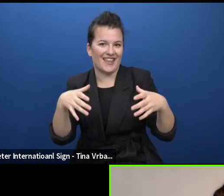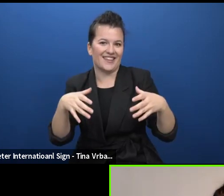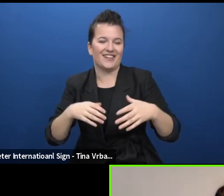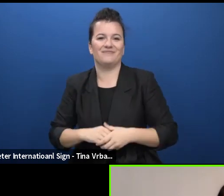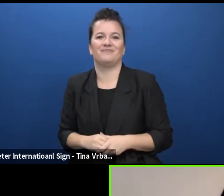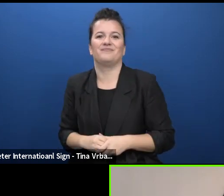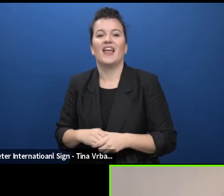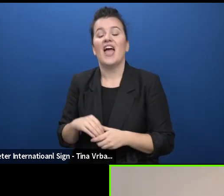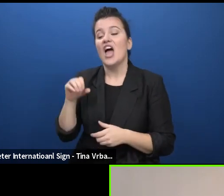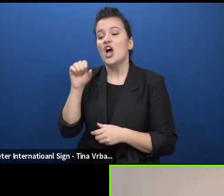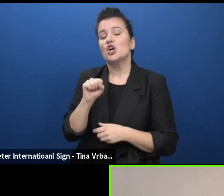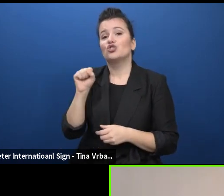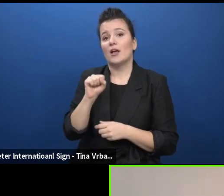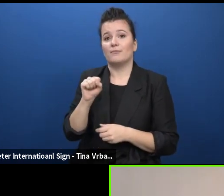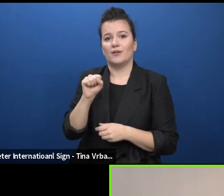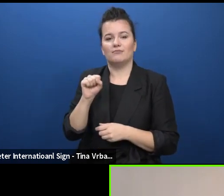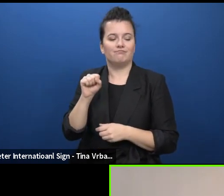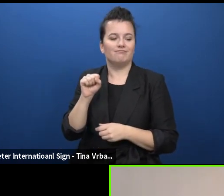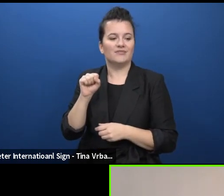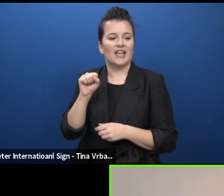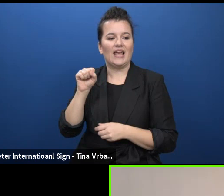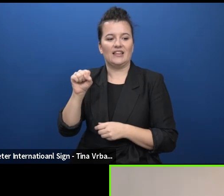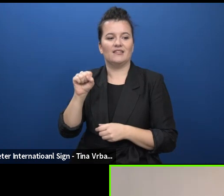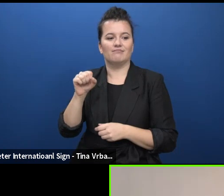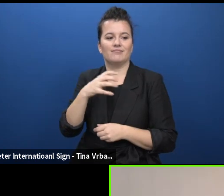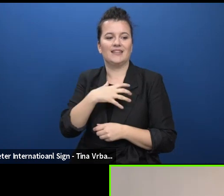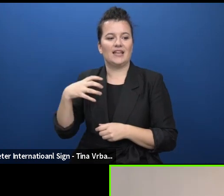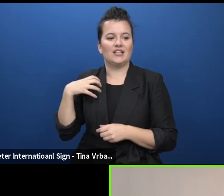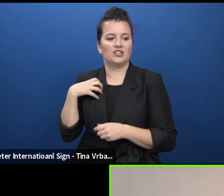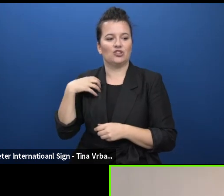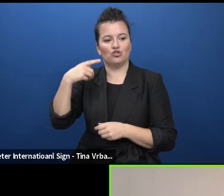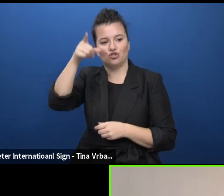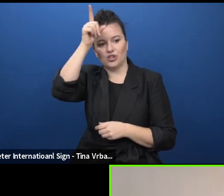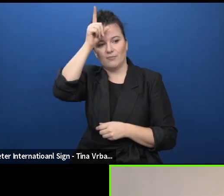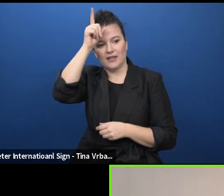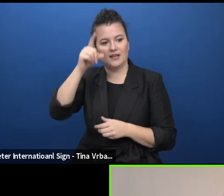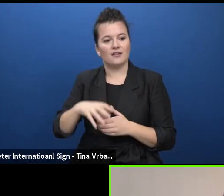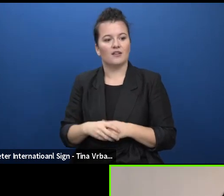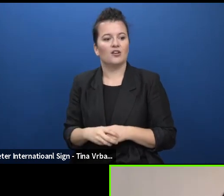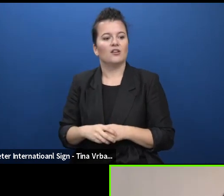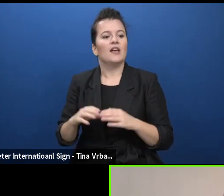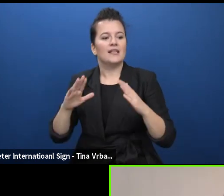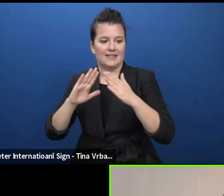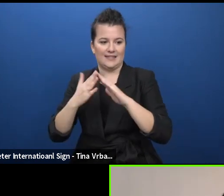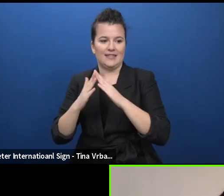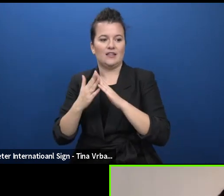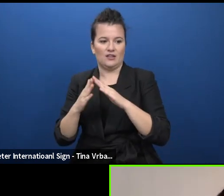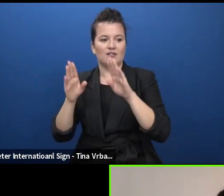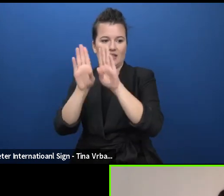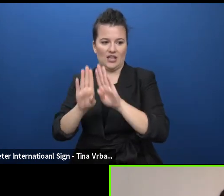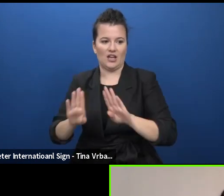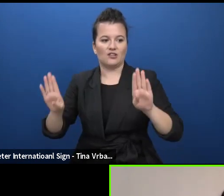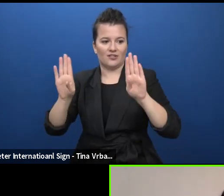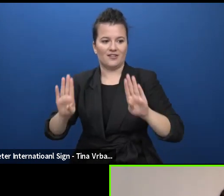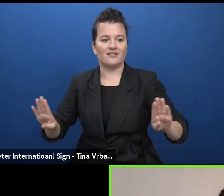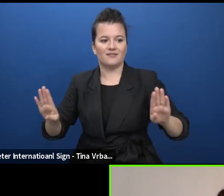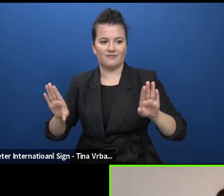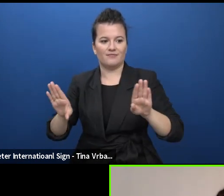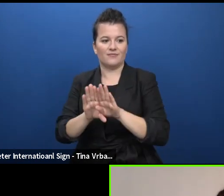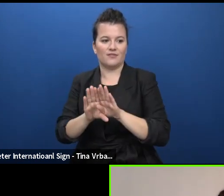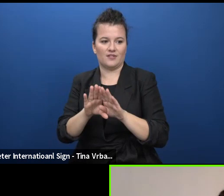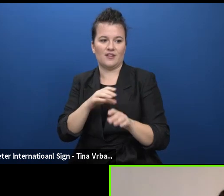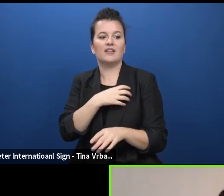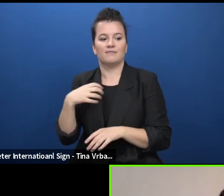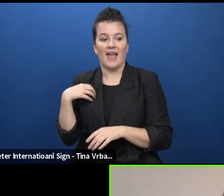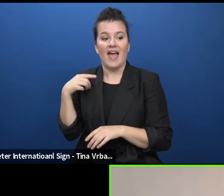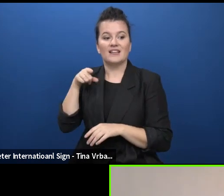Staatsschauspiel in Dresden, Germany, which was supposed to be our hosting city for this first European Theatre Forum